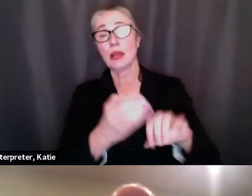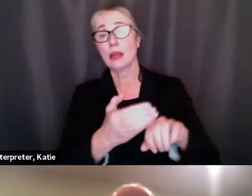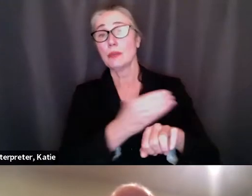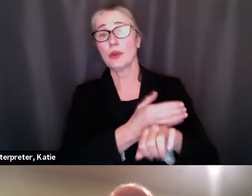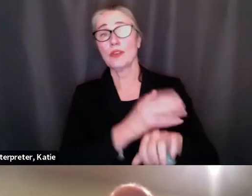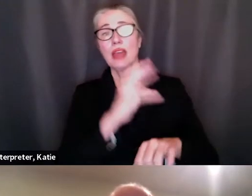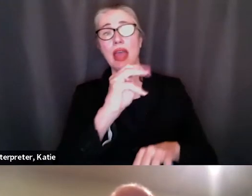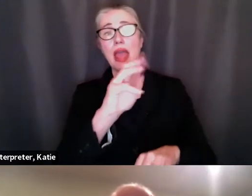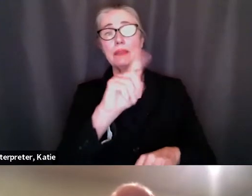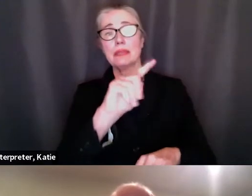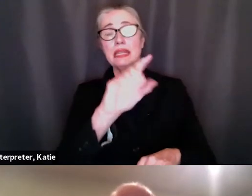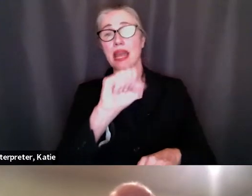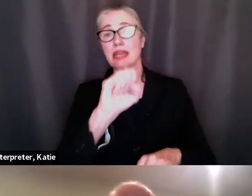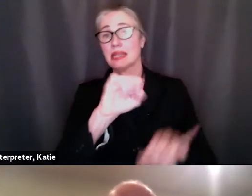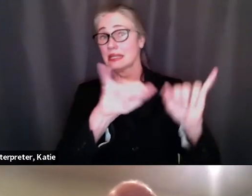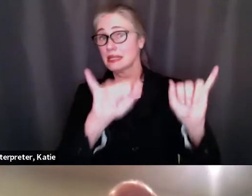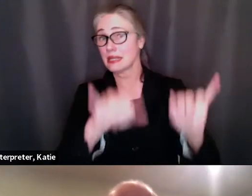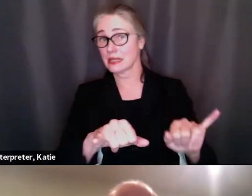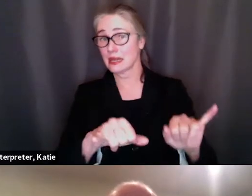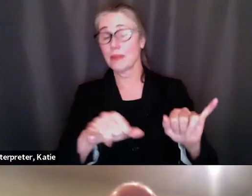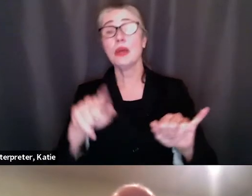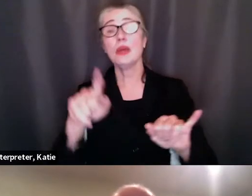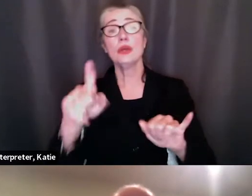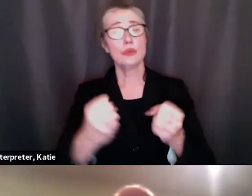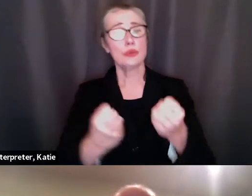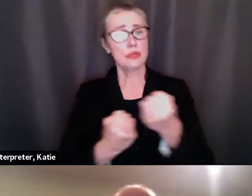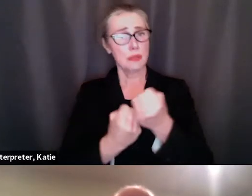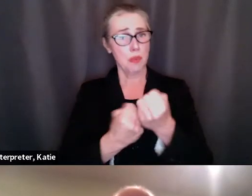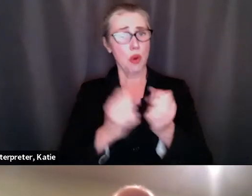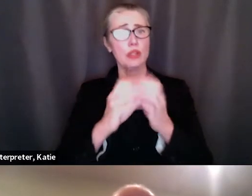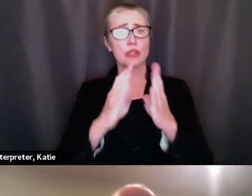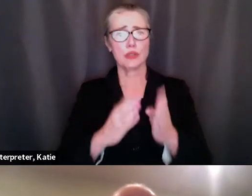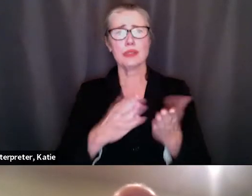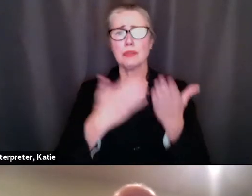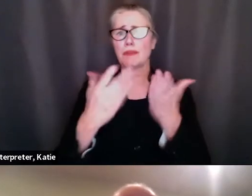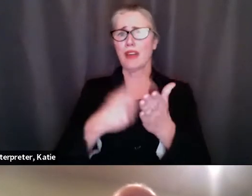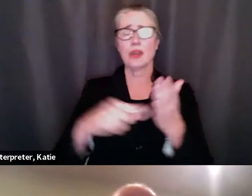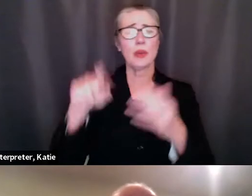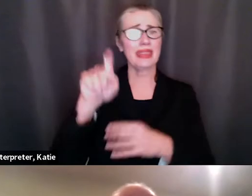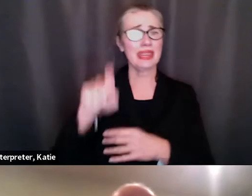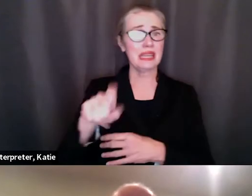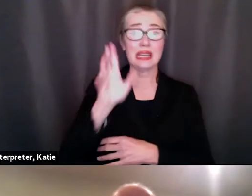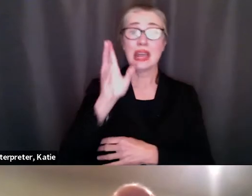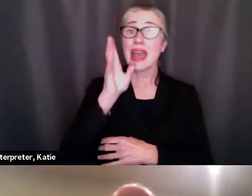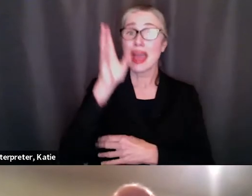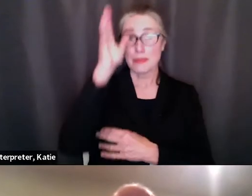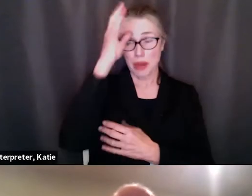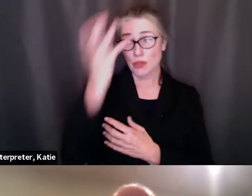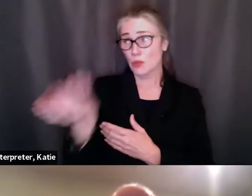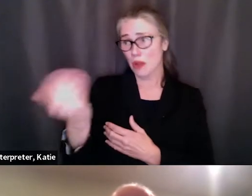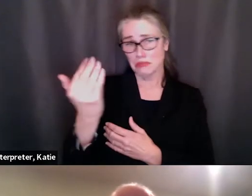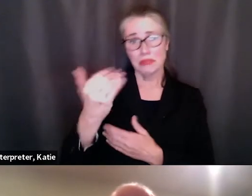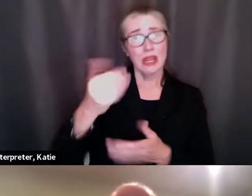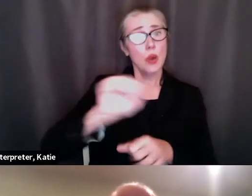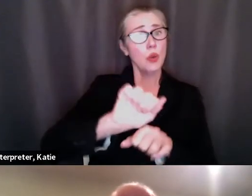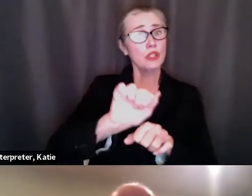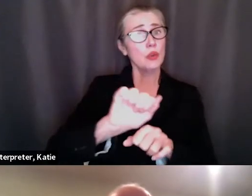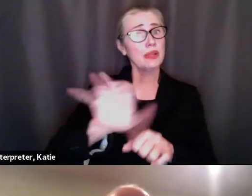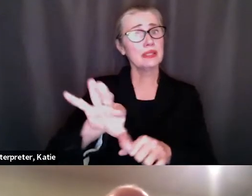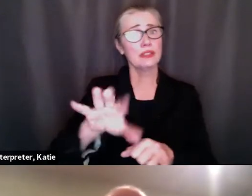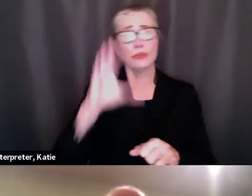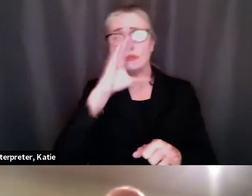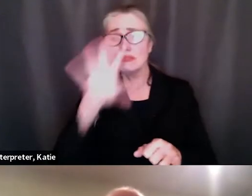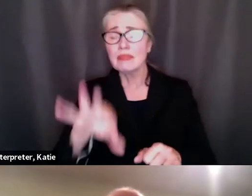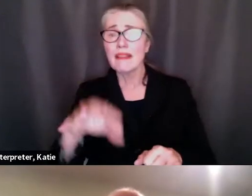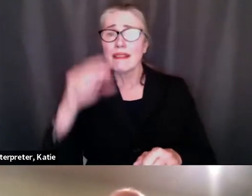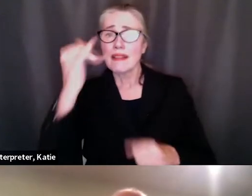provide the interventions and supports our students need we have parents to continue to work with us to find solutions on any issues